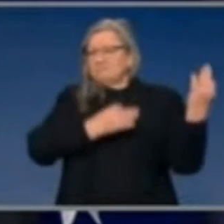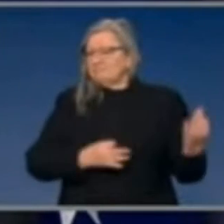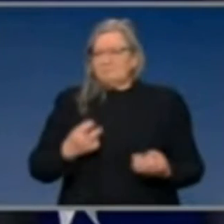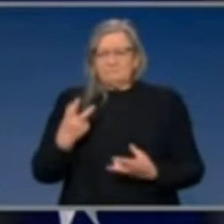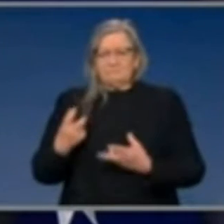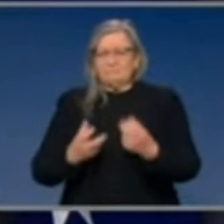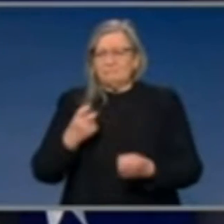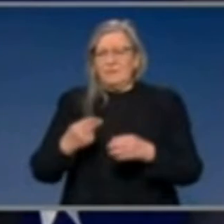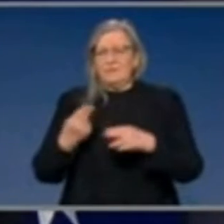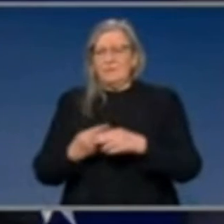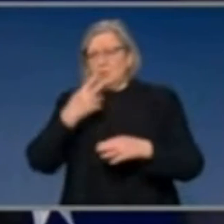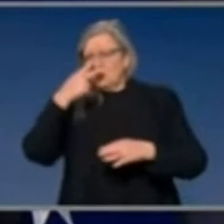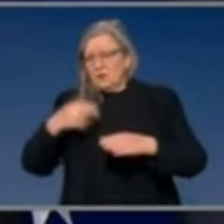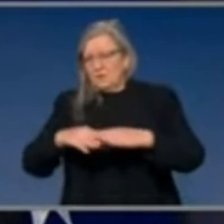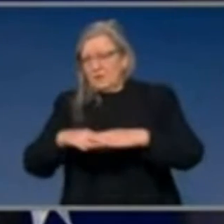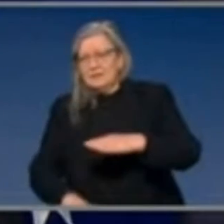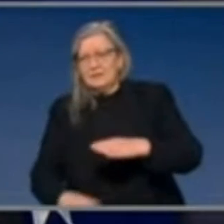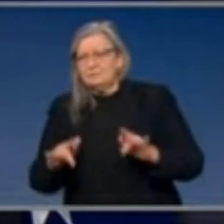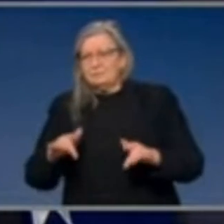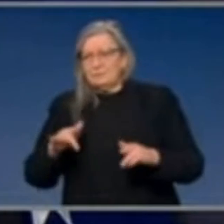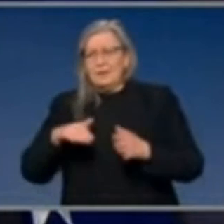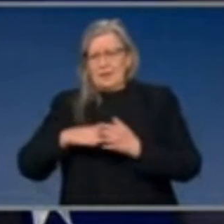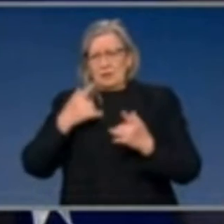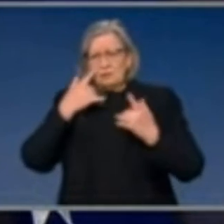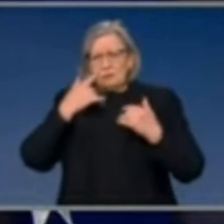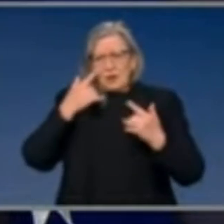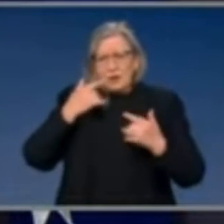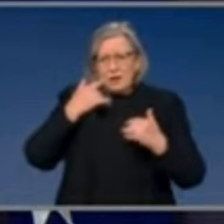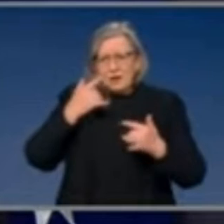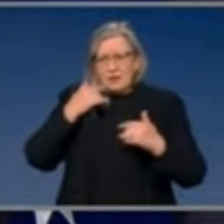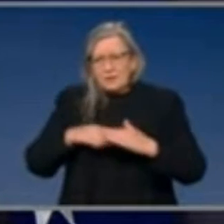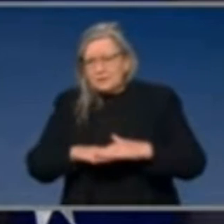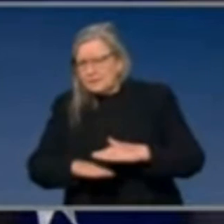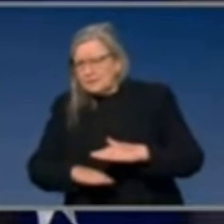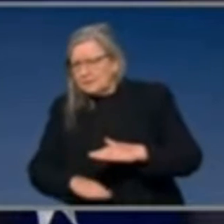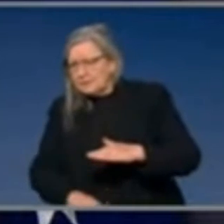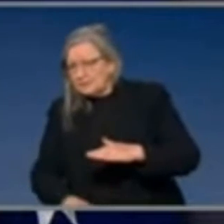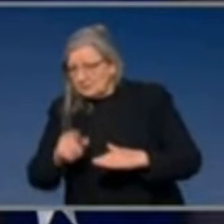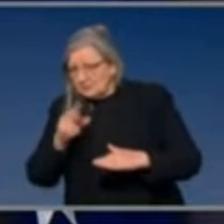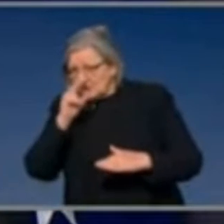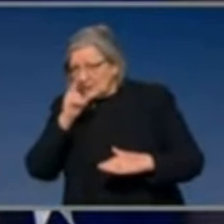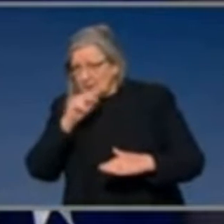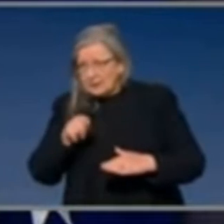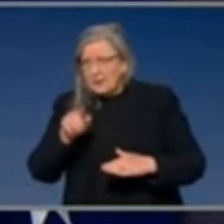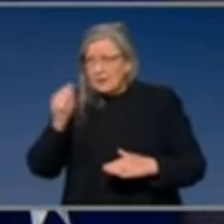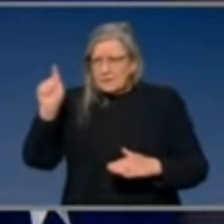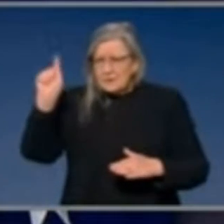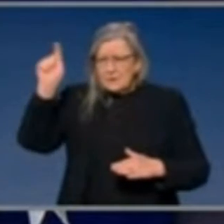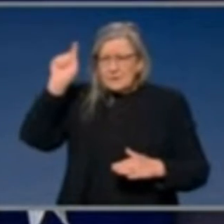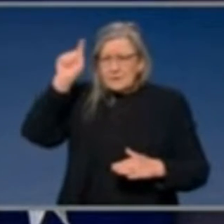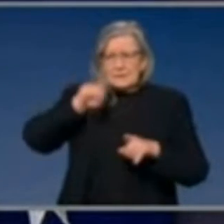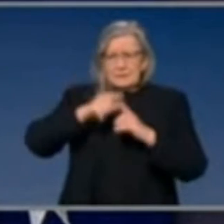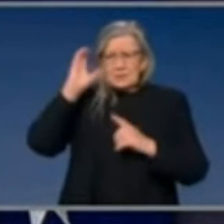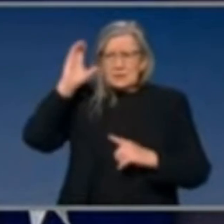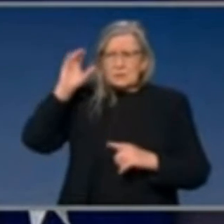vaccinating children under the age of 12. There are clinical trials right down to a very young age happening in different countries, and we'll be watching those very carefully. I